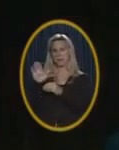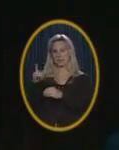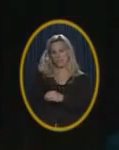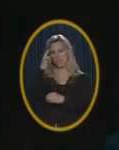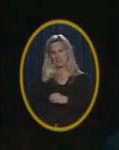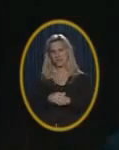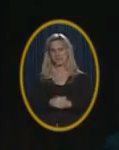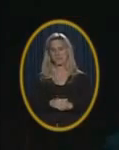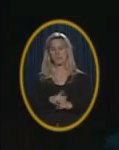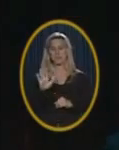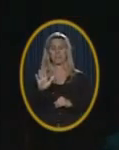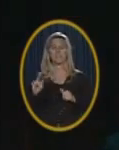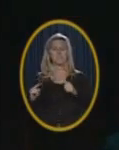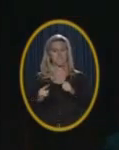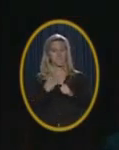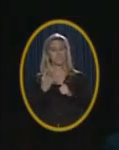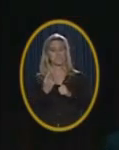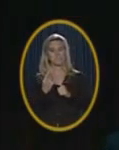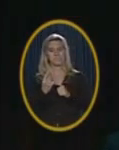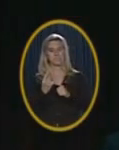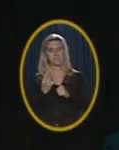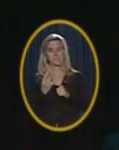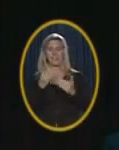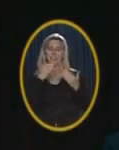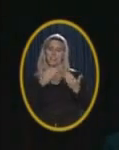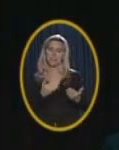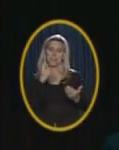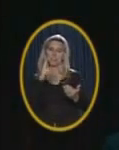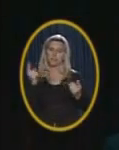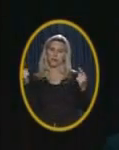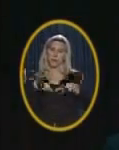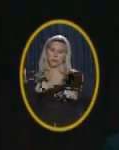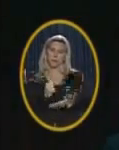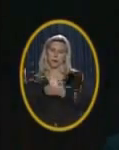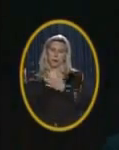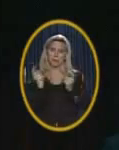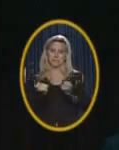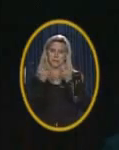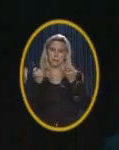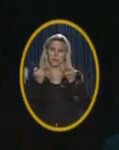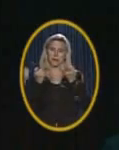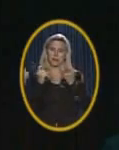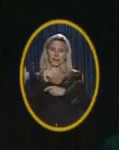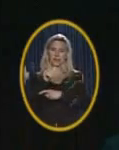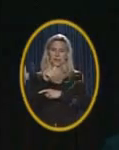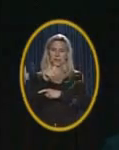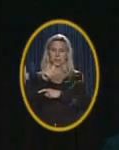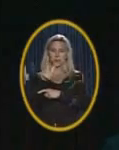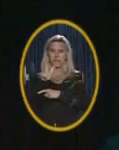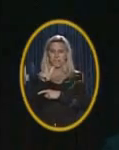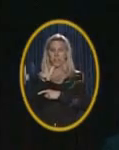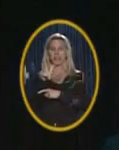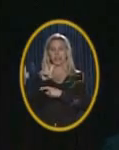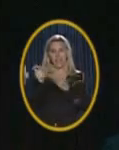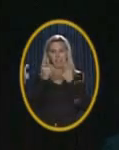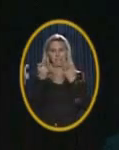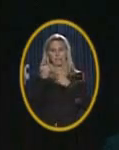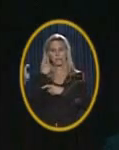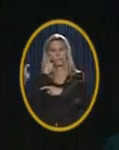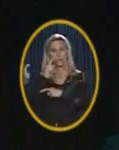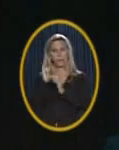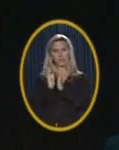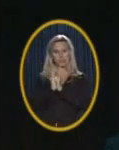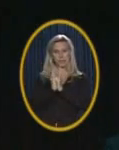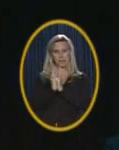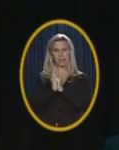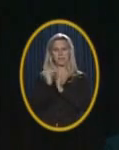it. Well, first, thanks for all coming out and helping us celebrate the 21st anniversary of the shuttle.